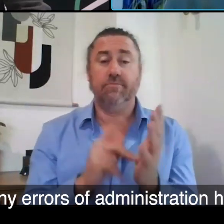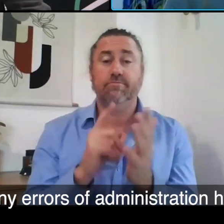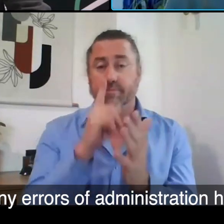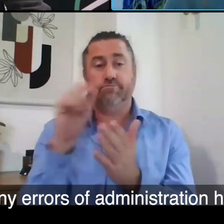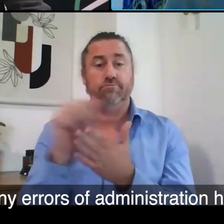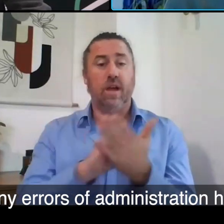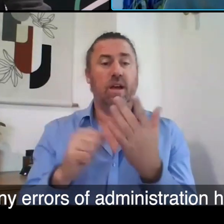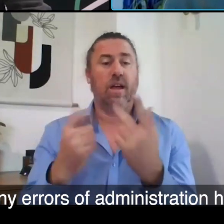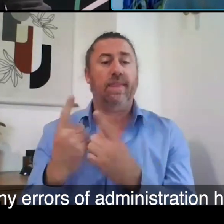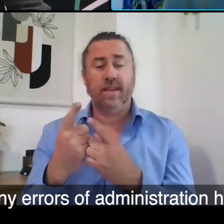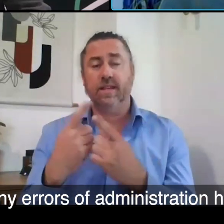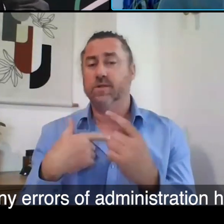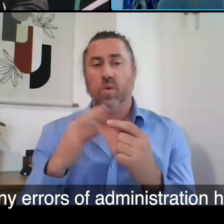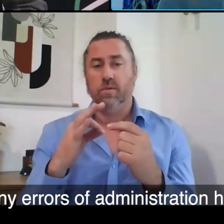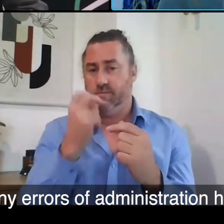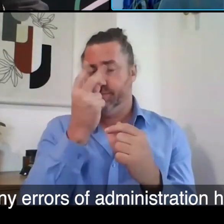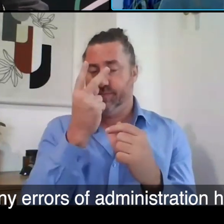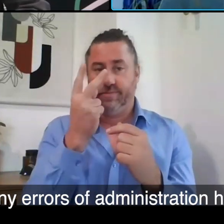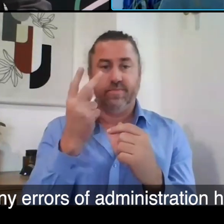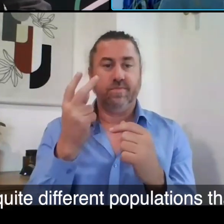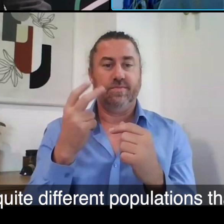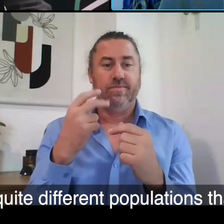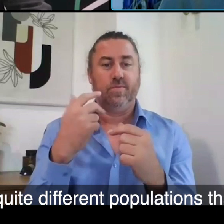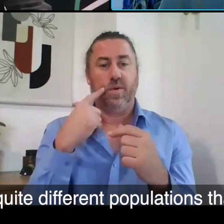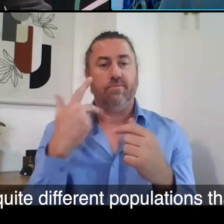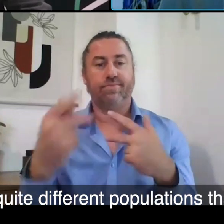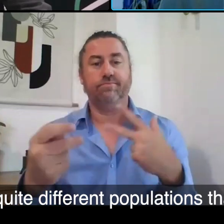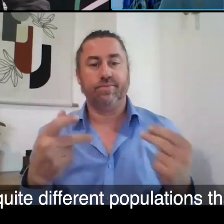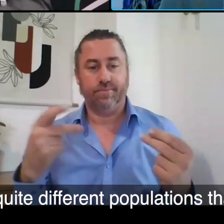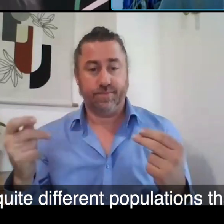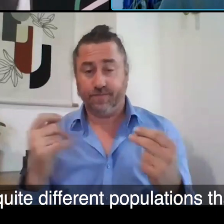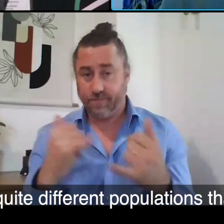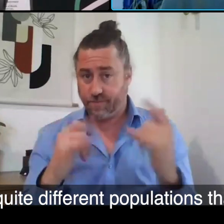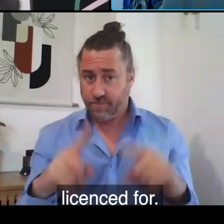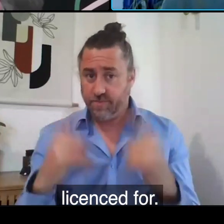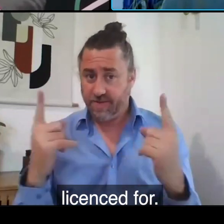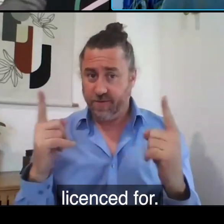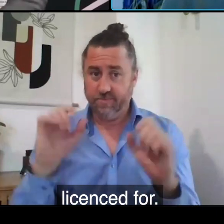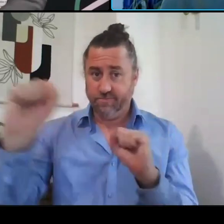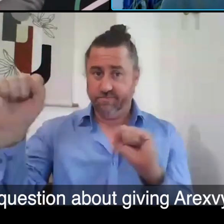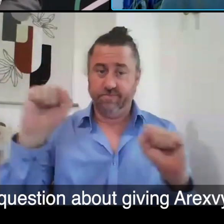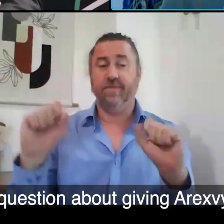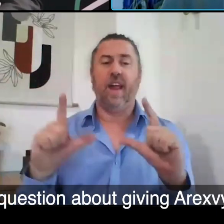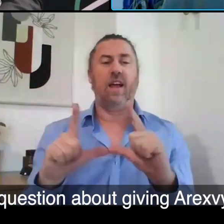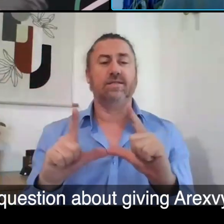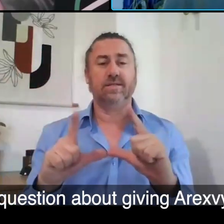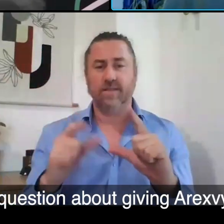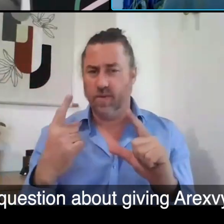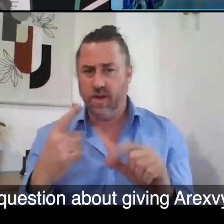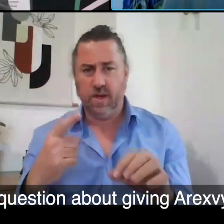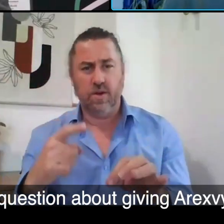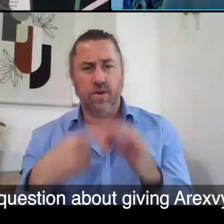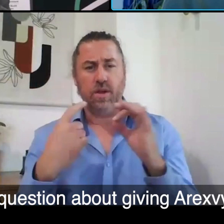sure we're minimising any errors of administration here, because they are quite different populations that they're licensed for. There's one question about